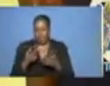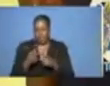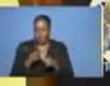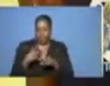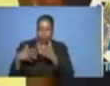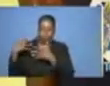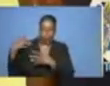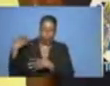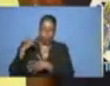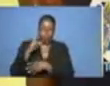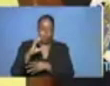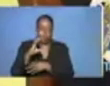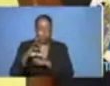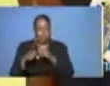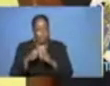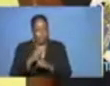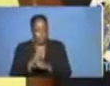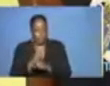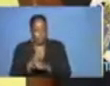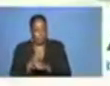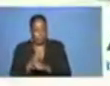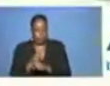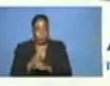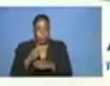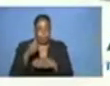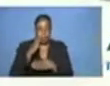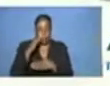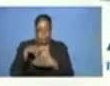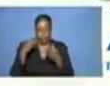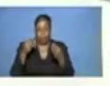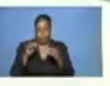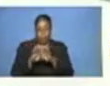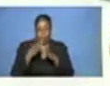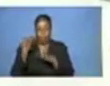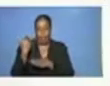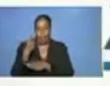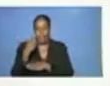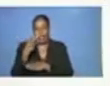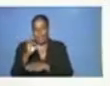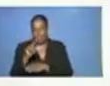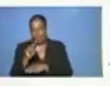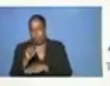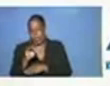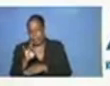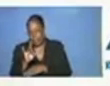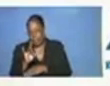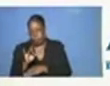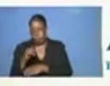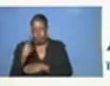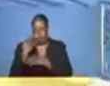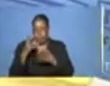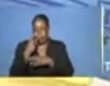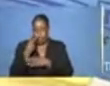ago when he would have been very active in his initial store that he would have opened back in 1928. We have seen what is happening around